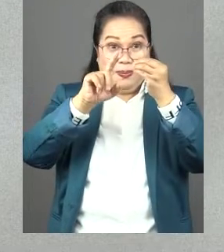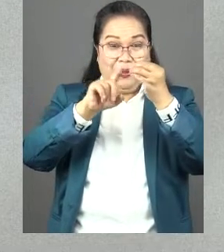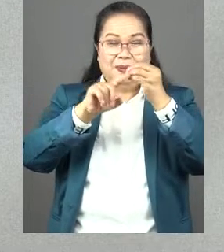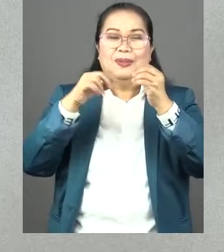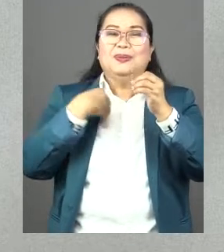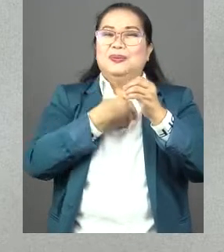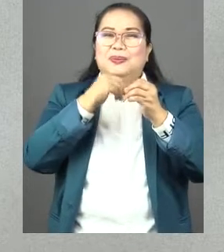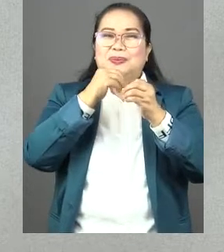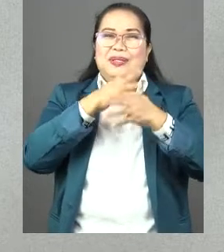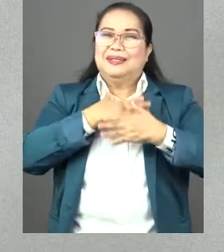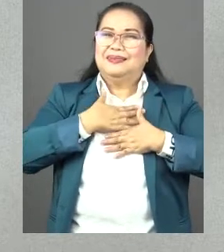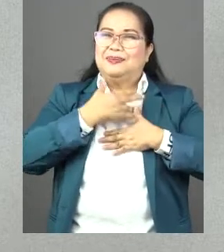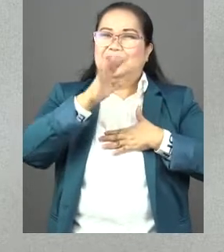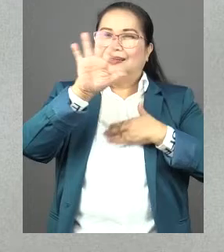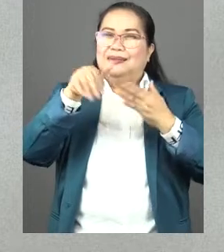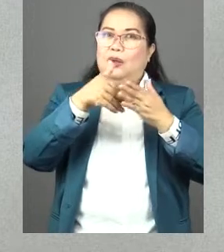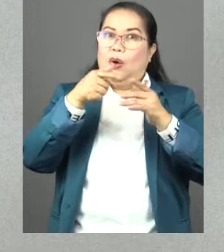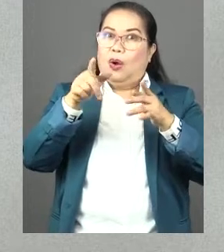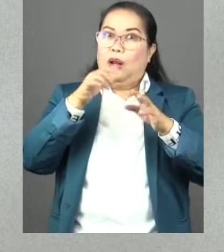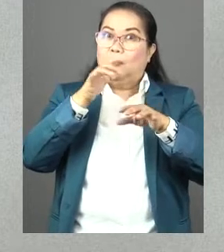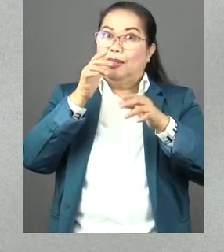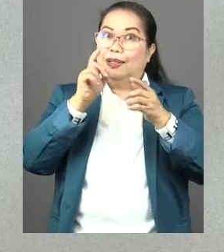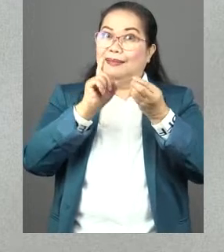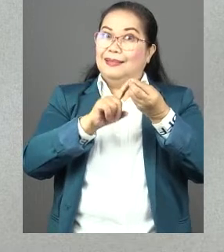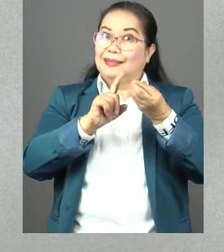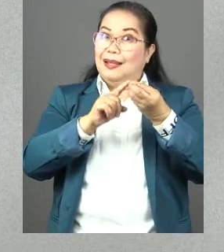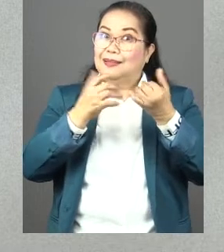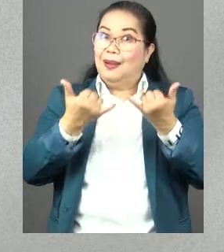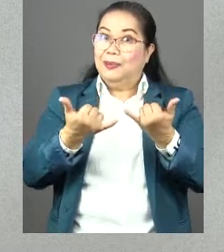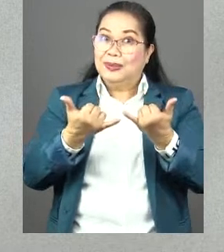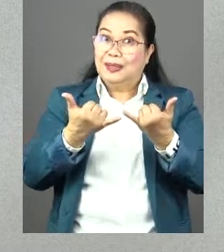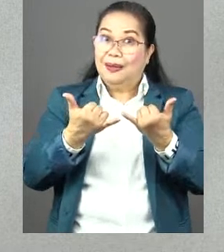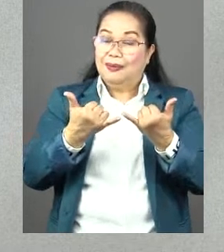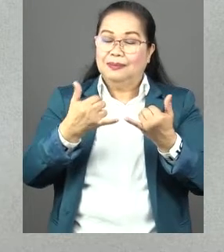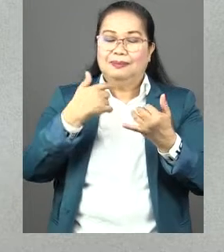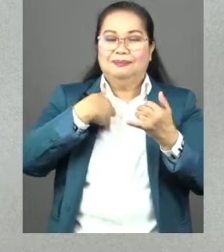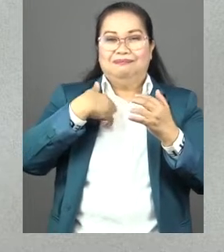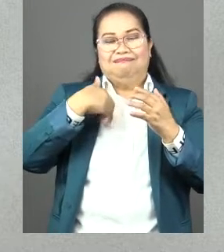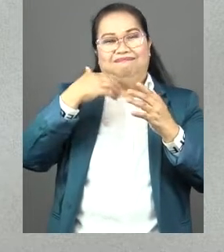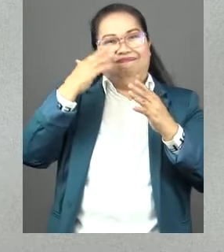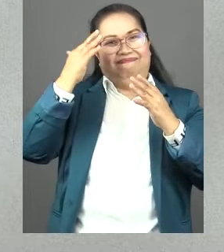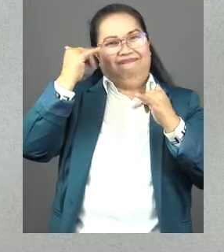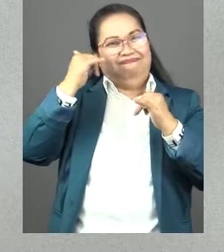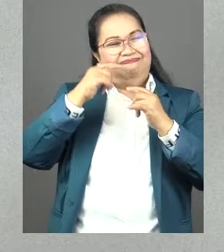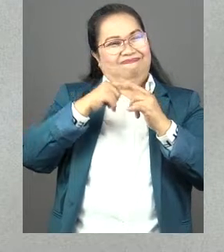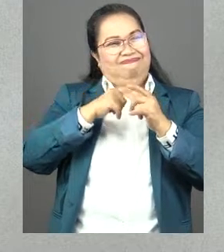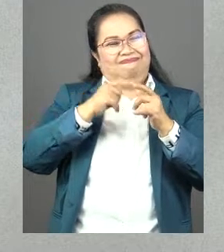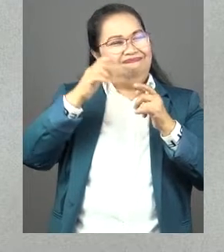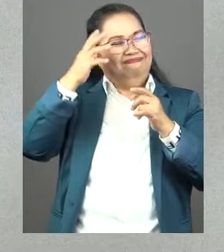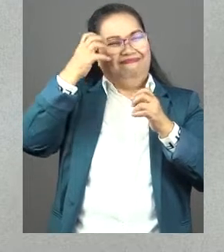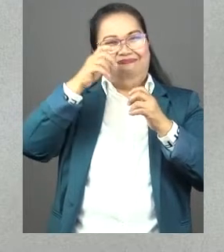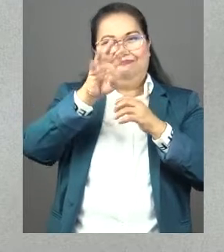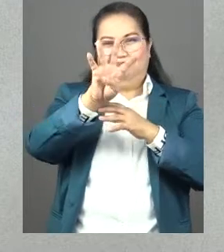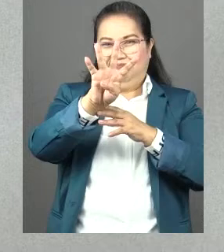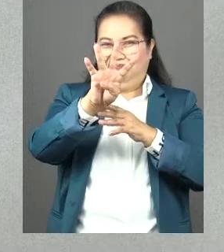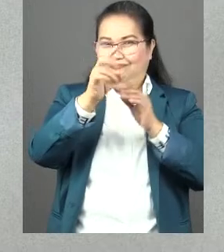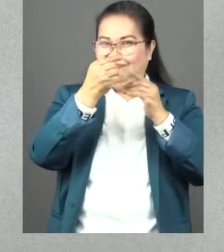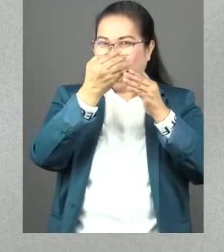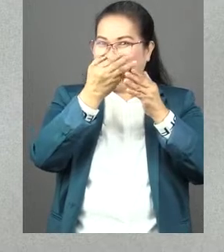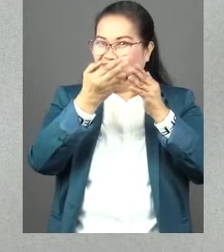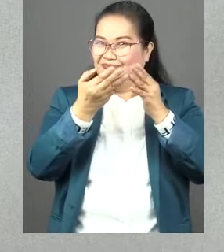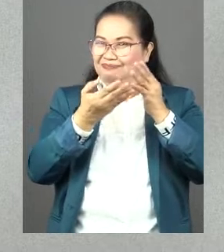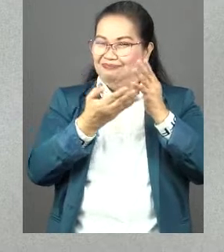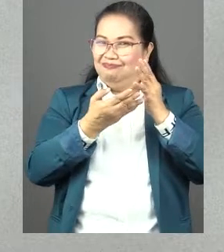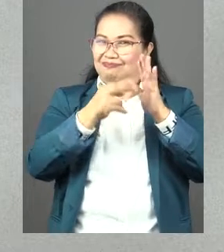we're not going to please everybody the way we will tackle this today. I'm anticipating that. So let me just give four guiding principles about